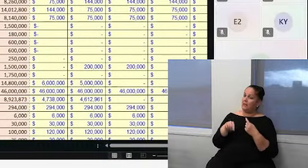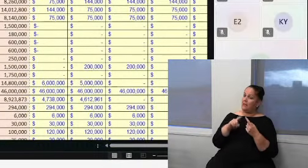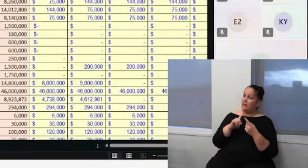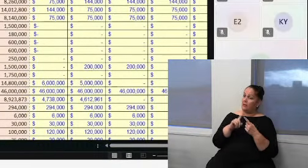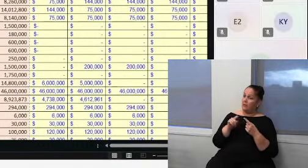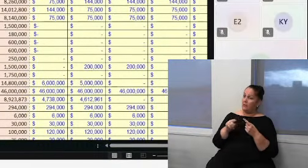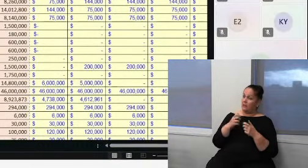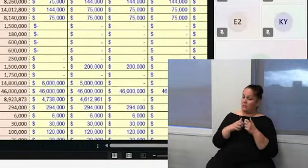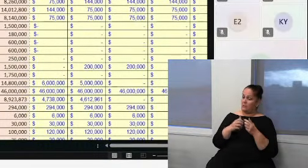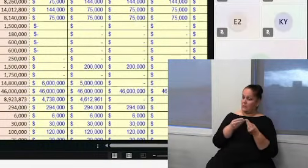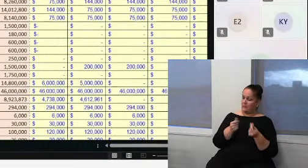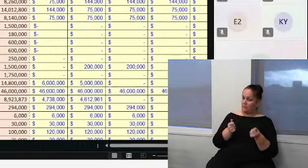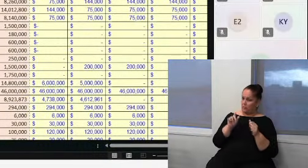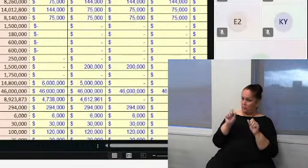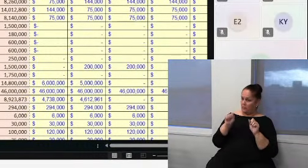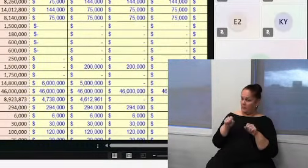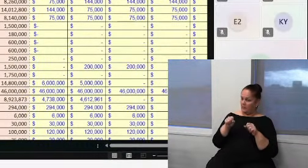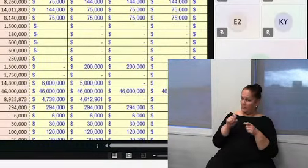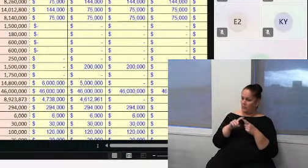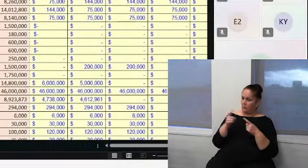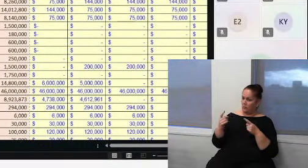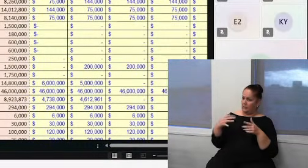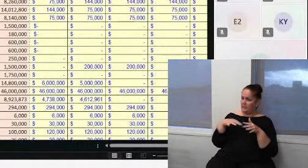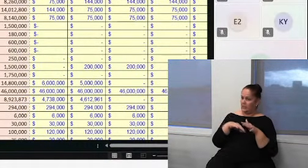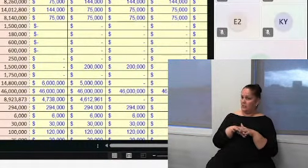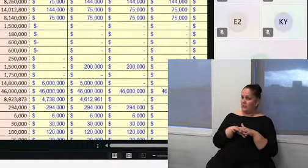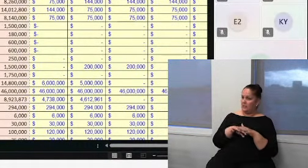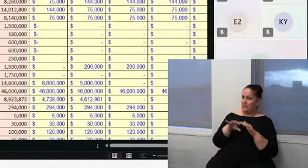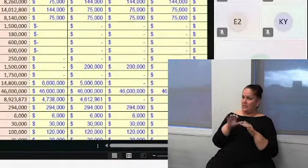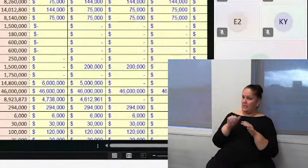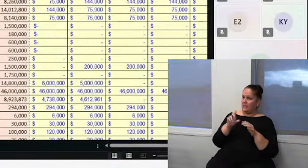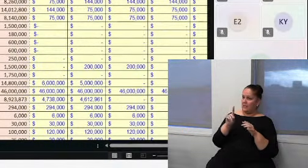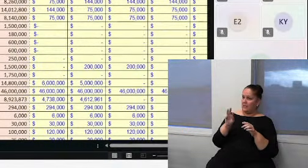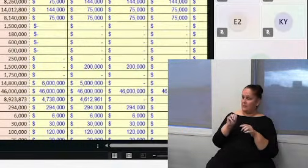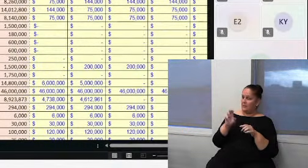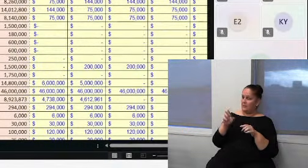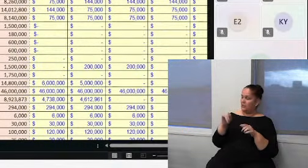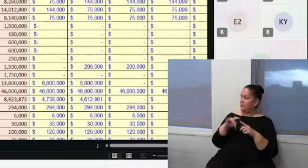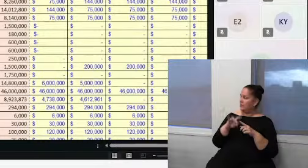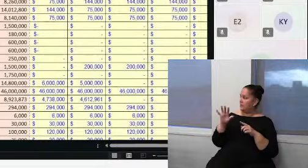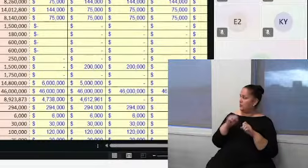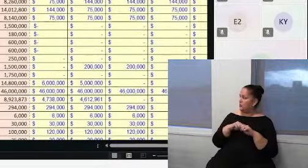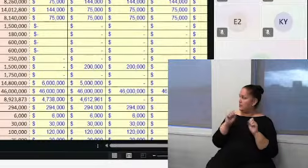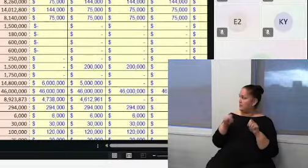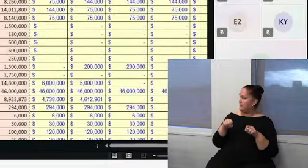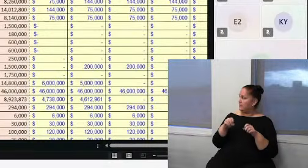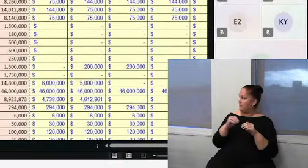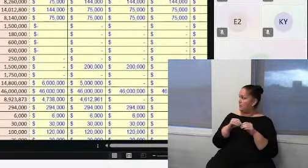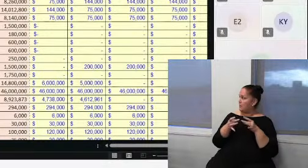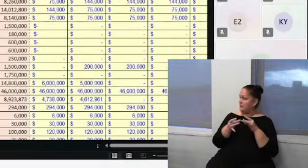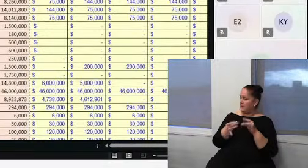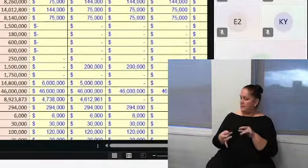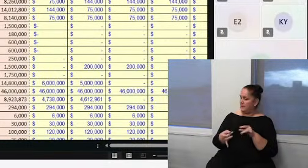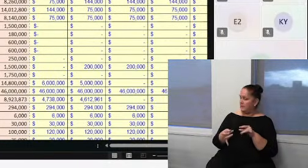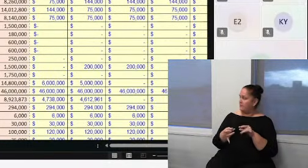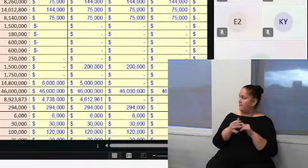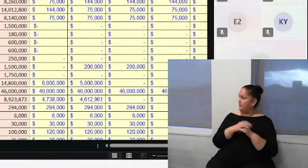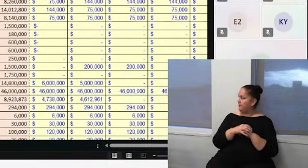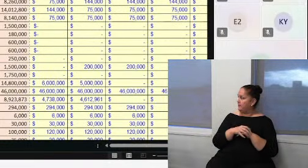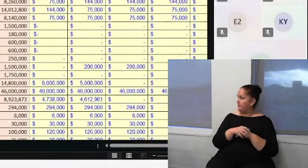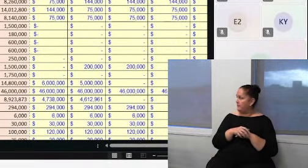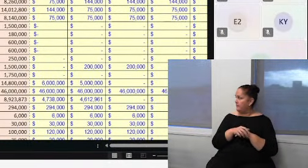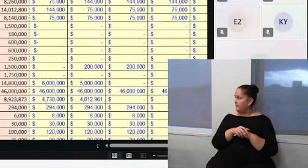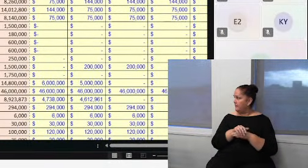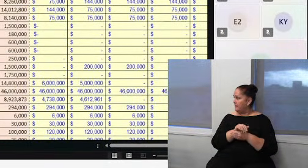So once those problems are solved, you'll be able to integrate ADMS and DERMS into your system more